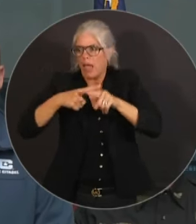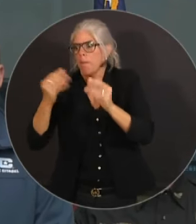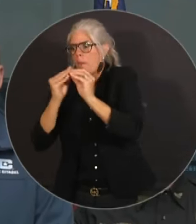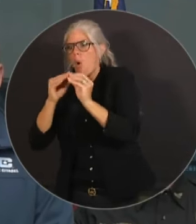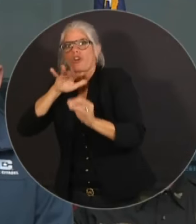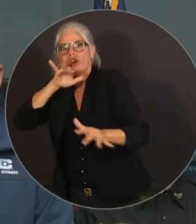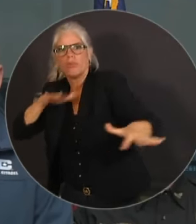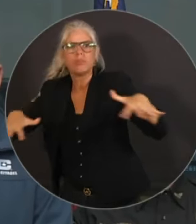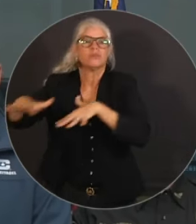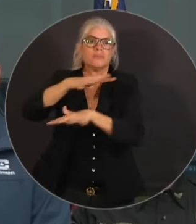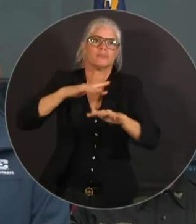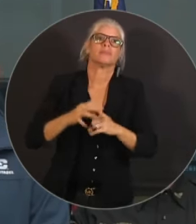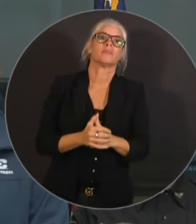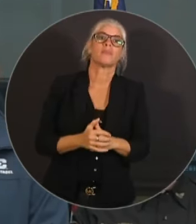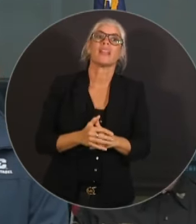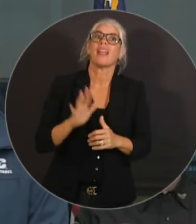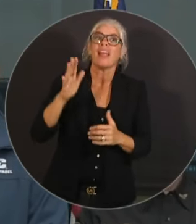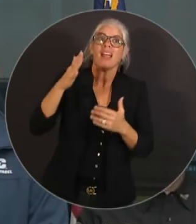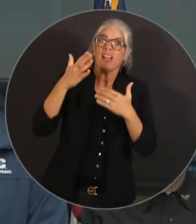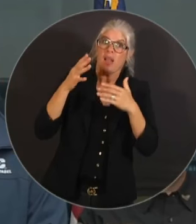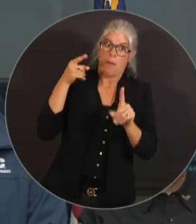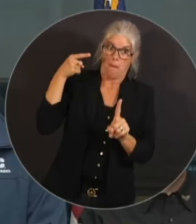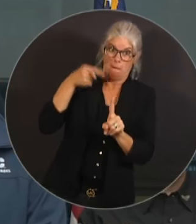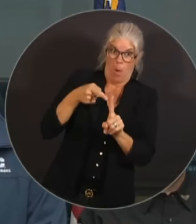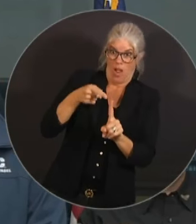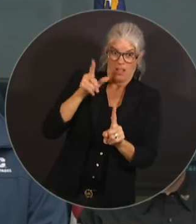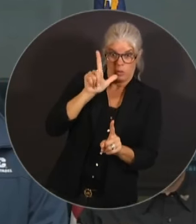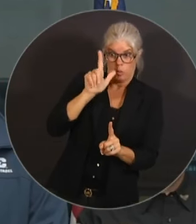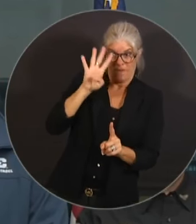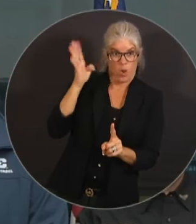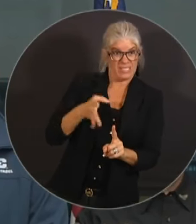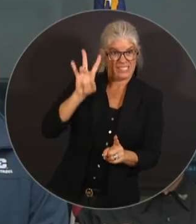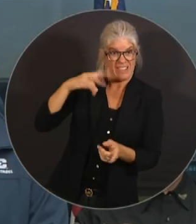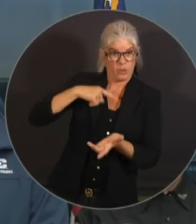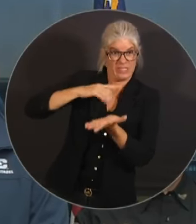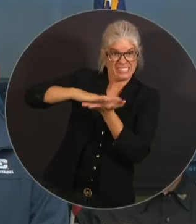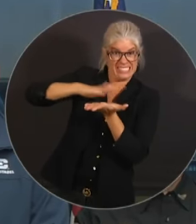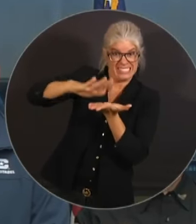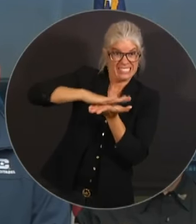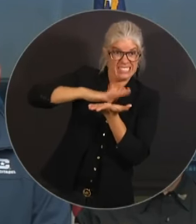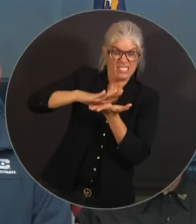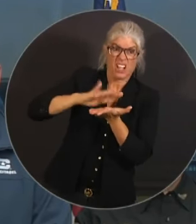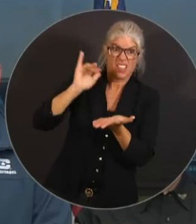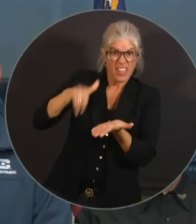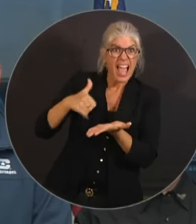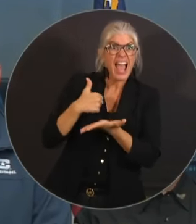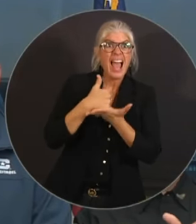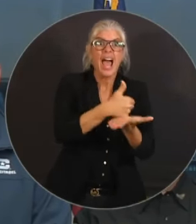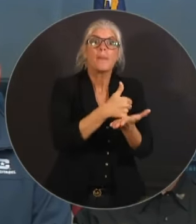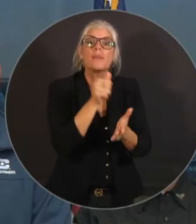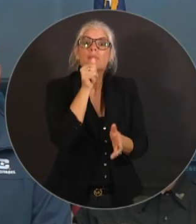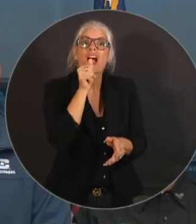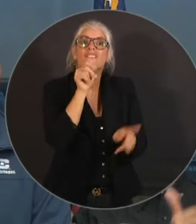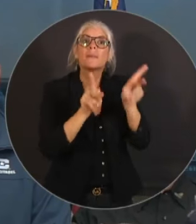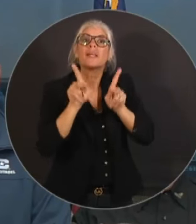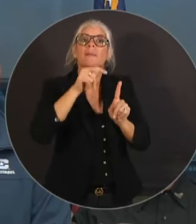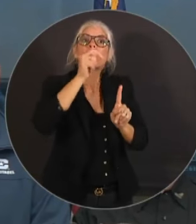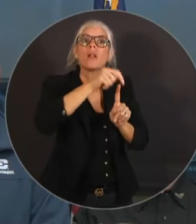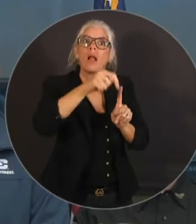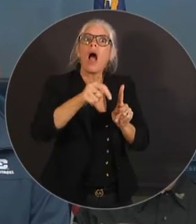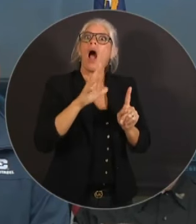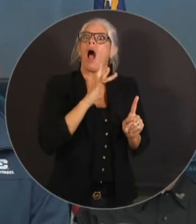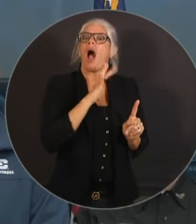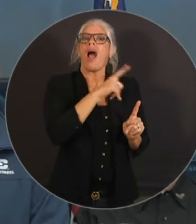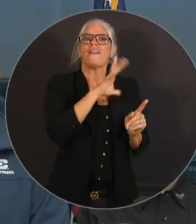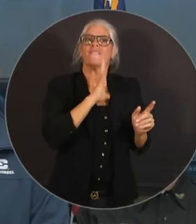And then even if just the fact that we did 24/7 at the landfills, that's helped private individuals. People are loading up their own debris